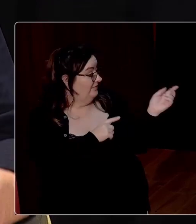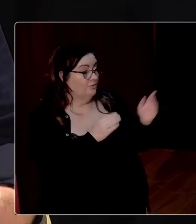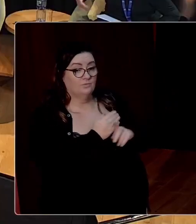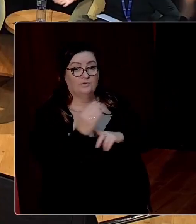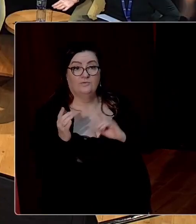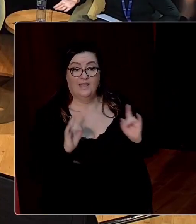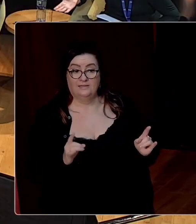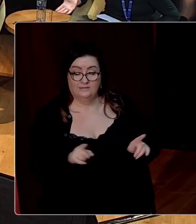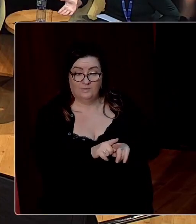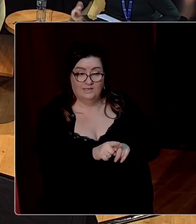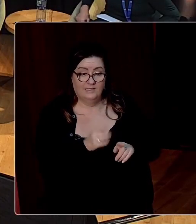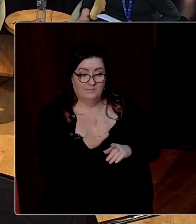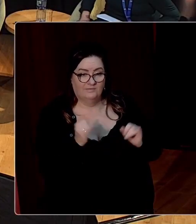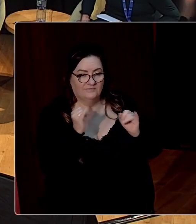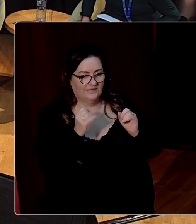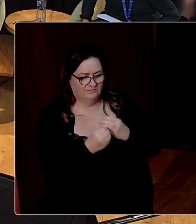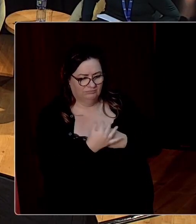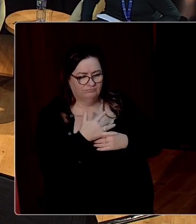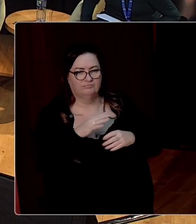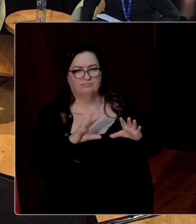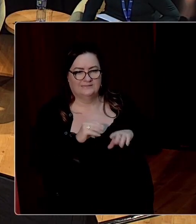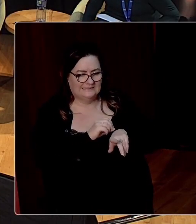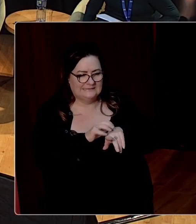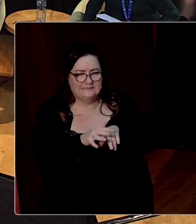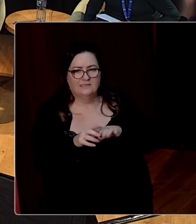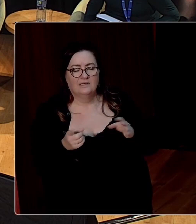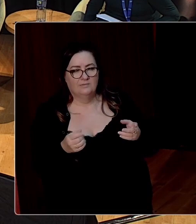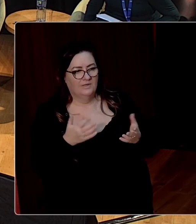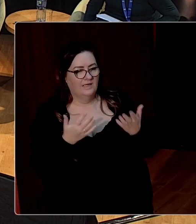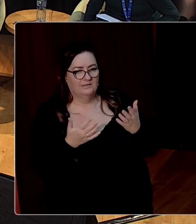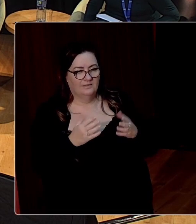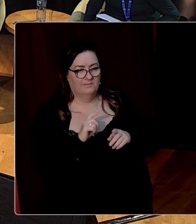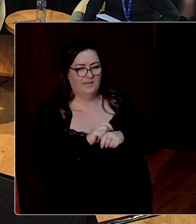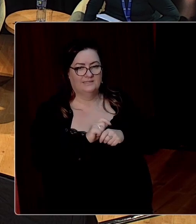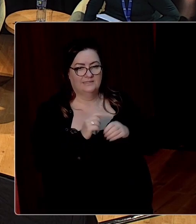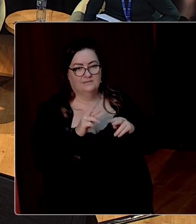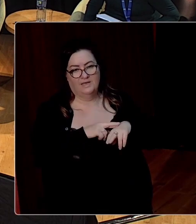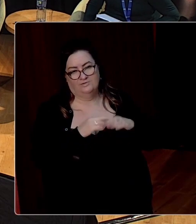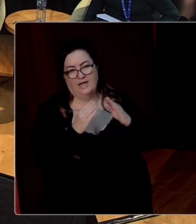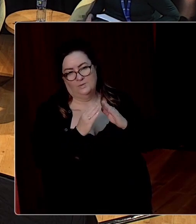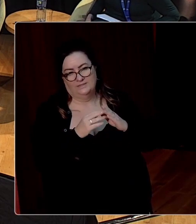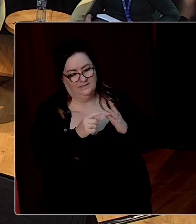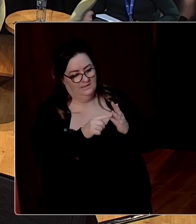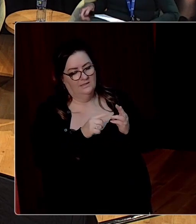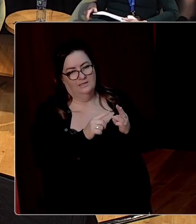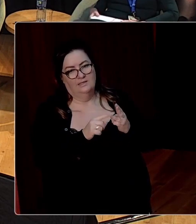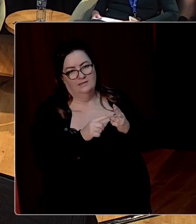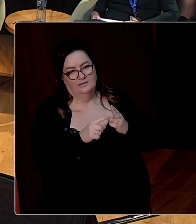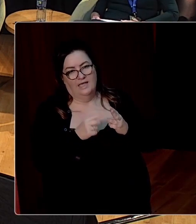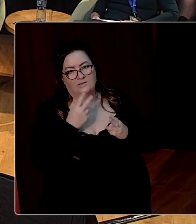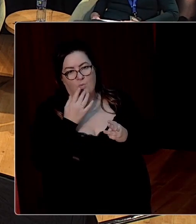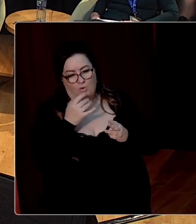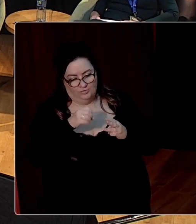time, there's some things you can do about infectious disease, but the best thing you can do to improve health is better housing and running water. Yeah, exactly.